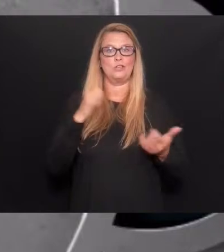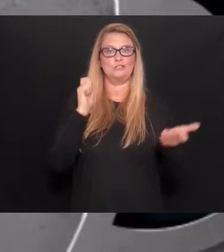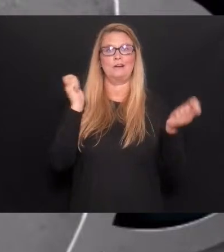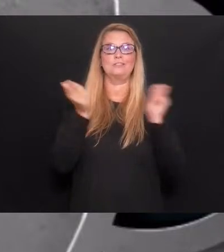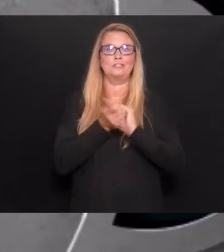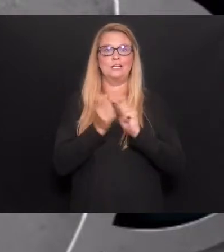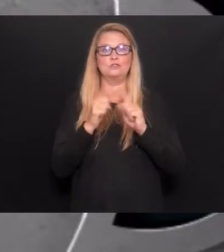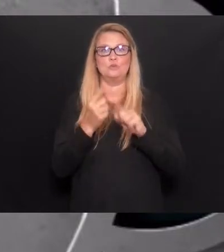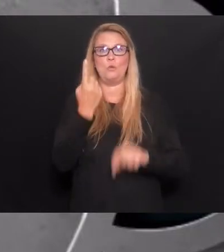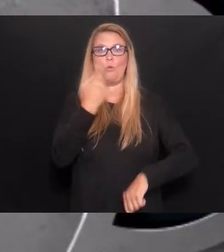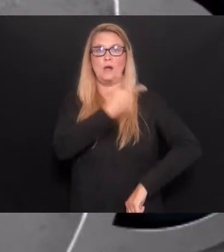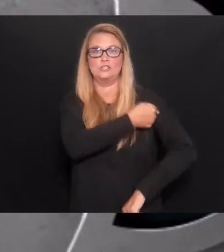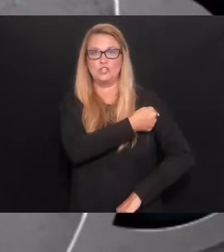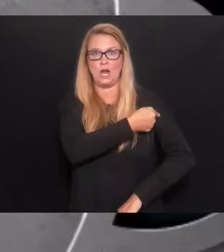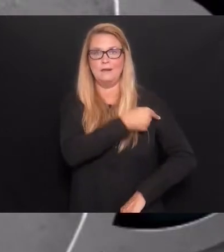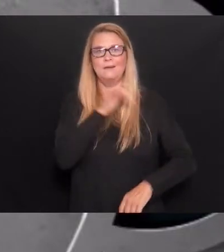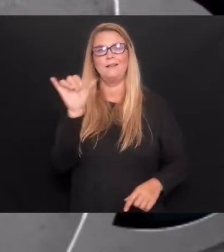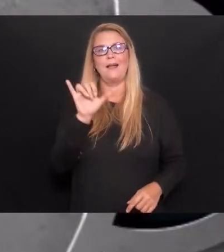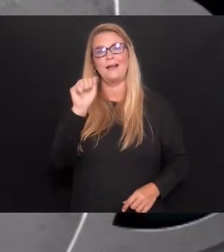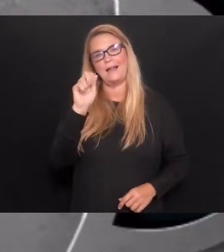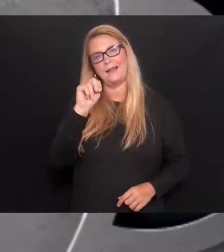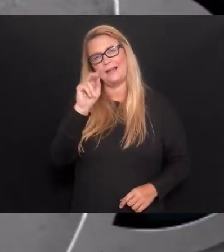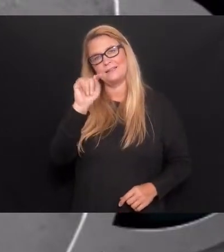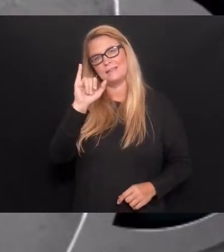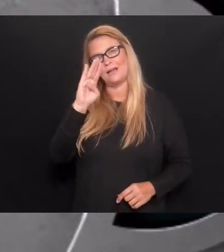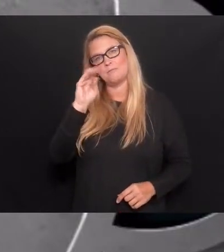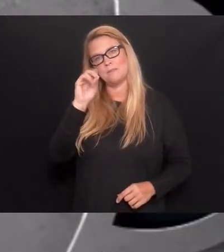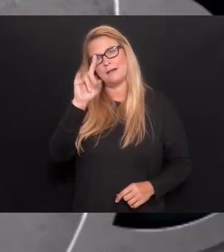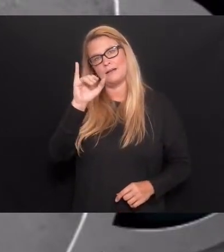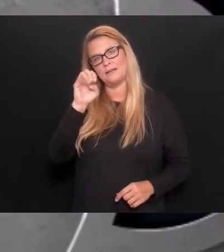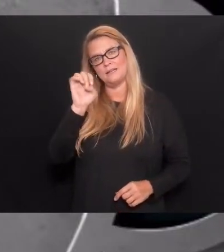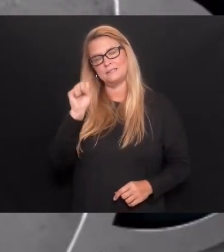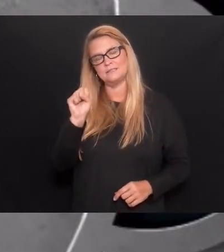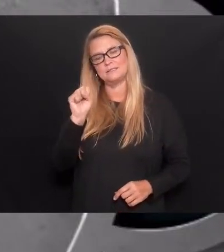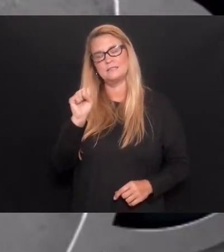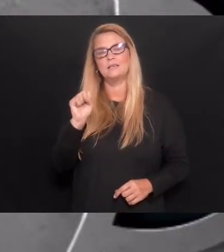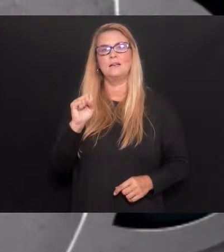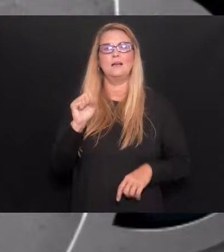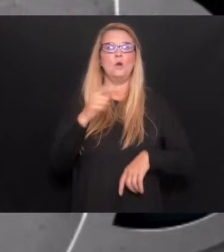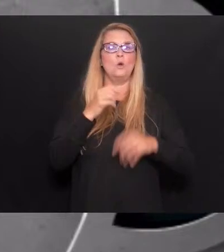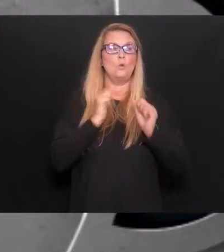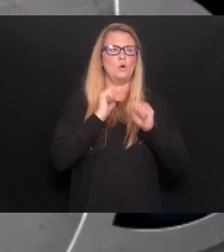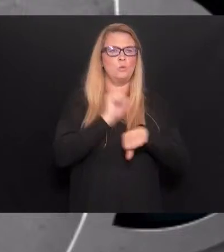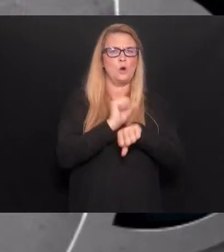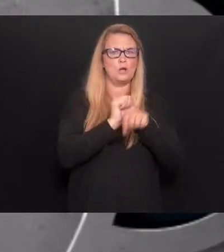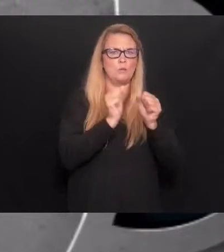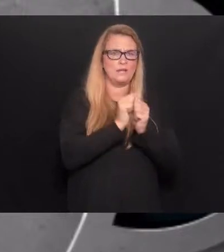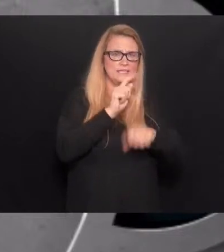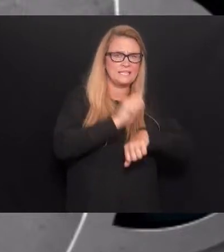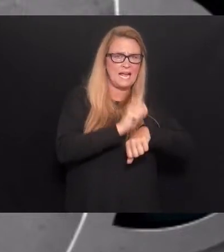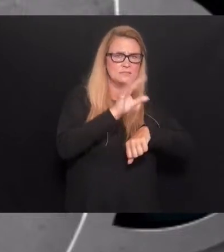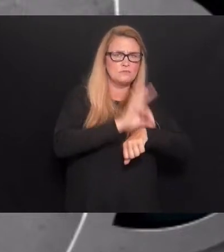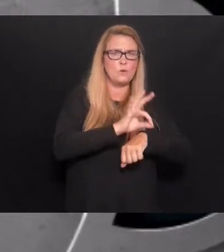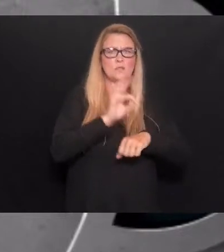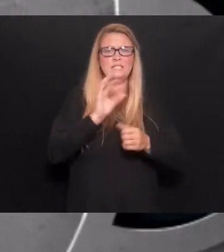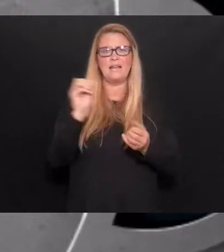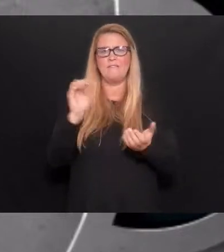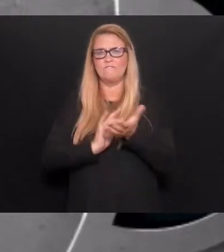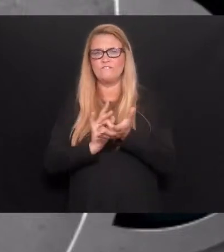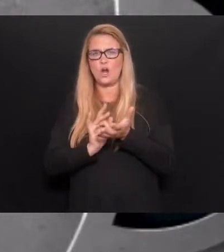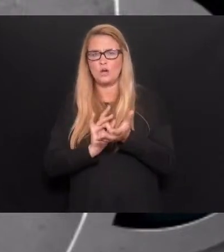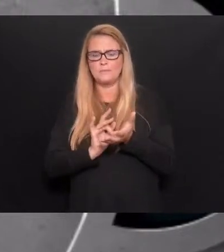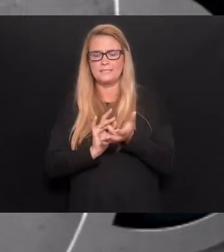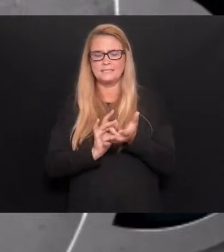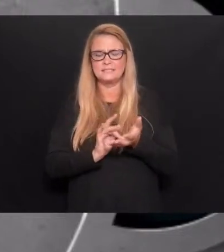are in the process of working with the interagency task force as well as pharmacies to see if we can offer it with home